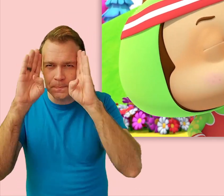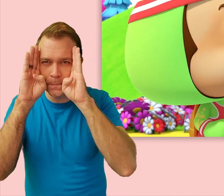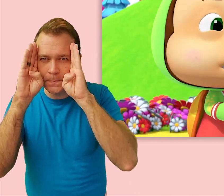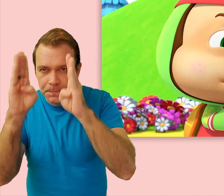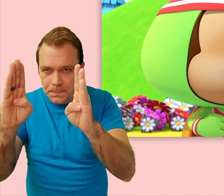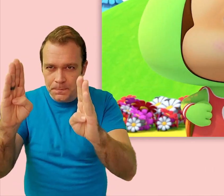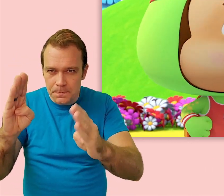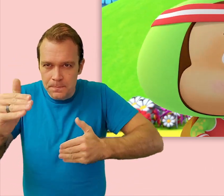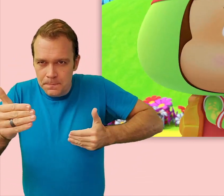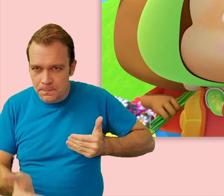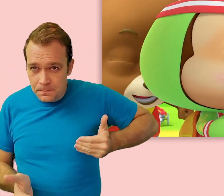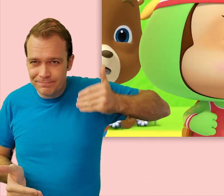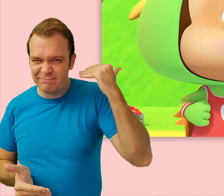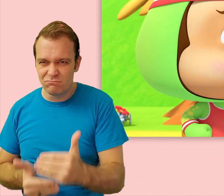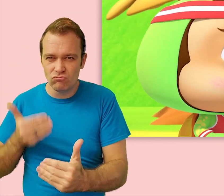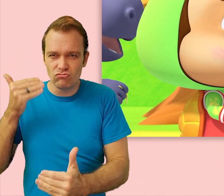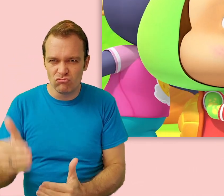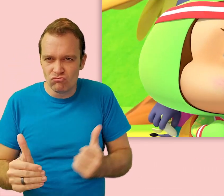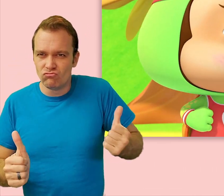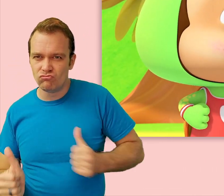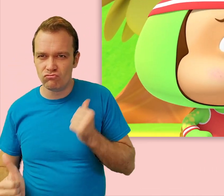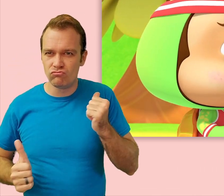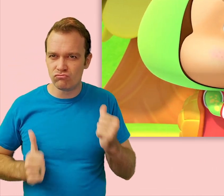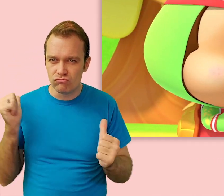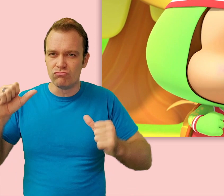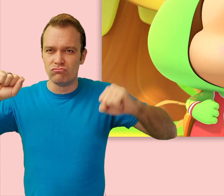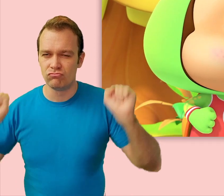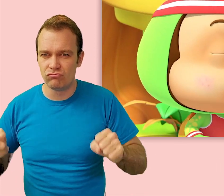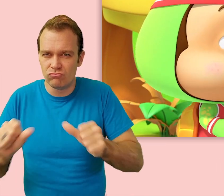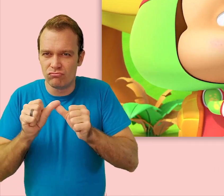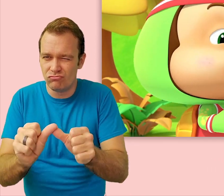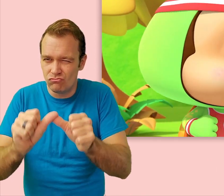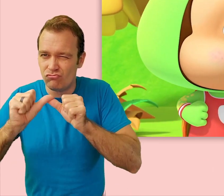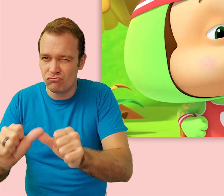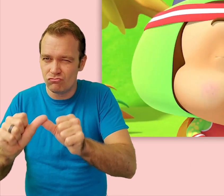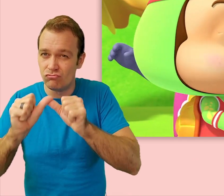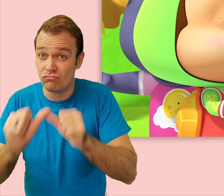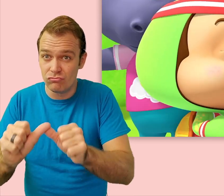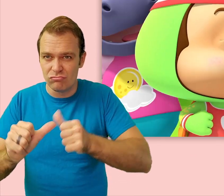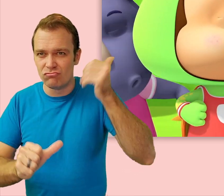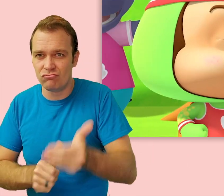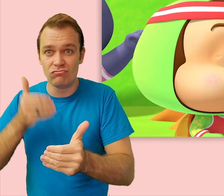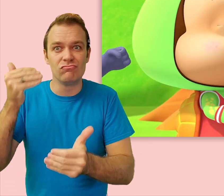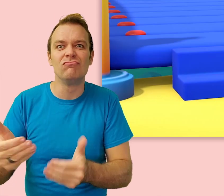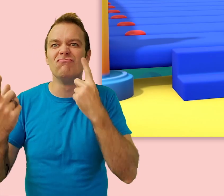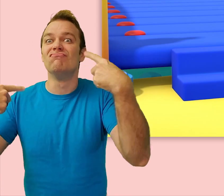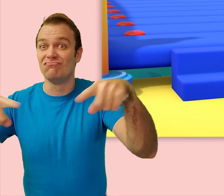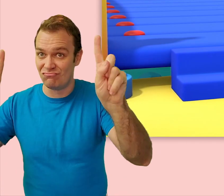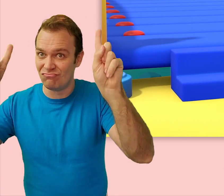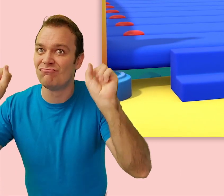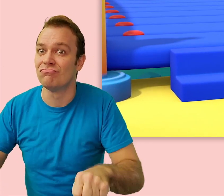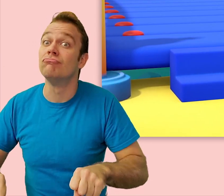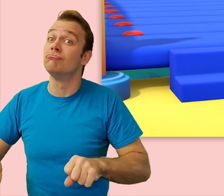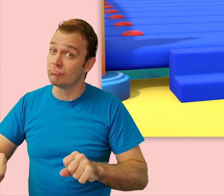Keep your focus, don't hold back. You can do it just like that. Huff and puff and keep your pace. Slow and steady wins